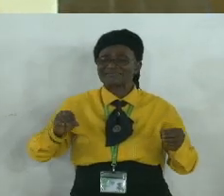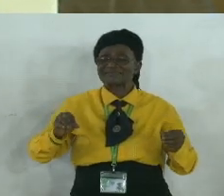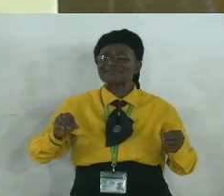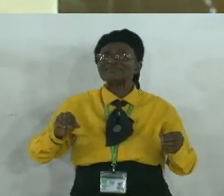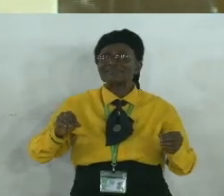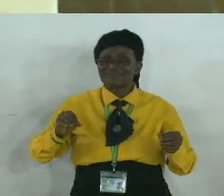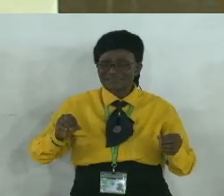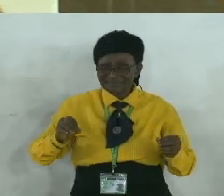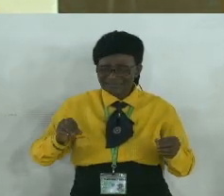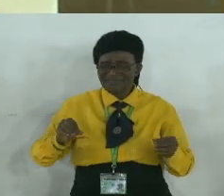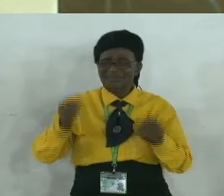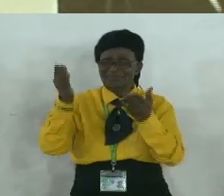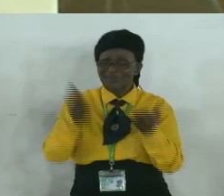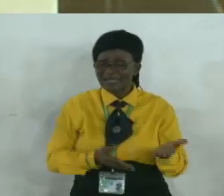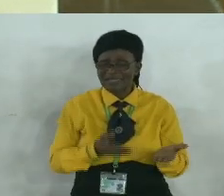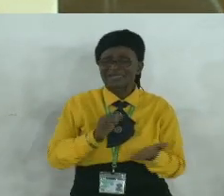Let your healing wind blow.